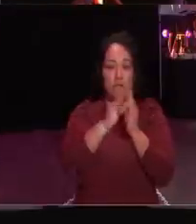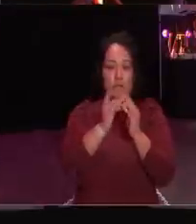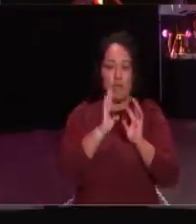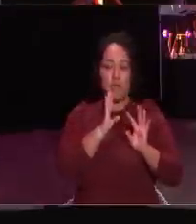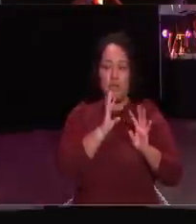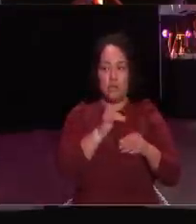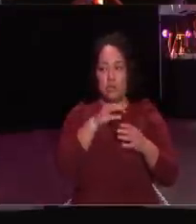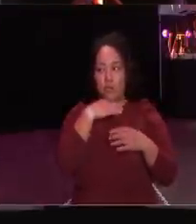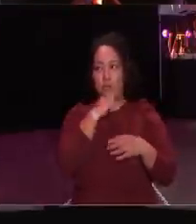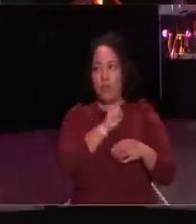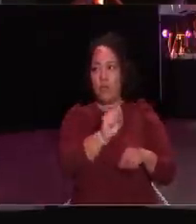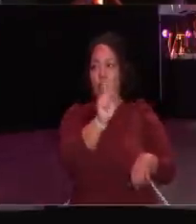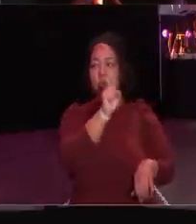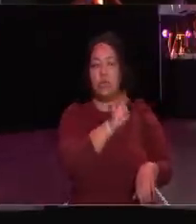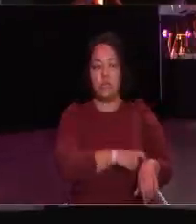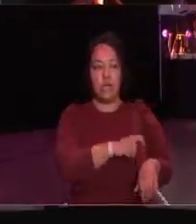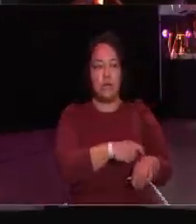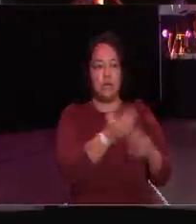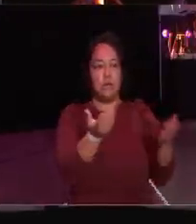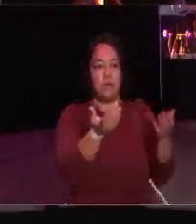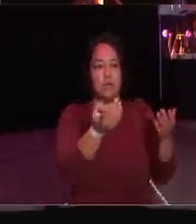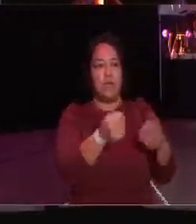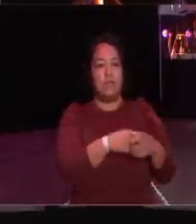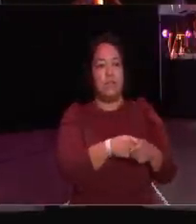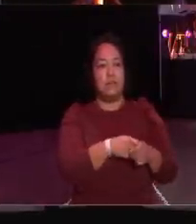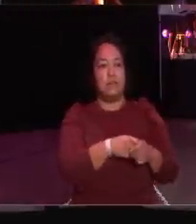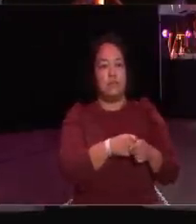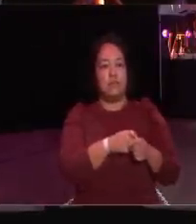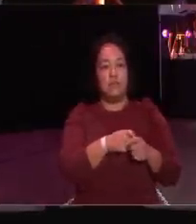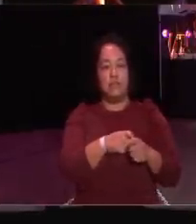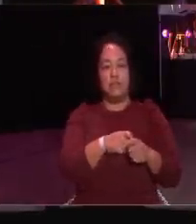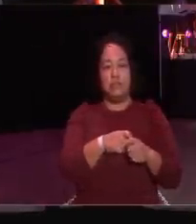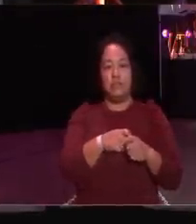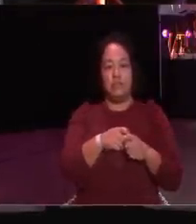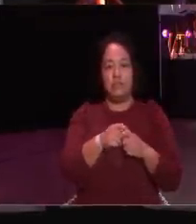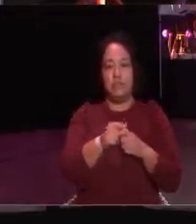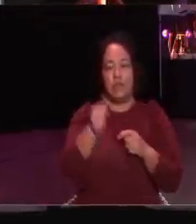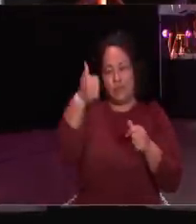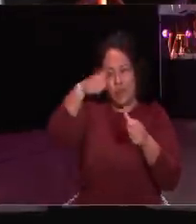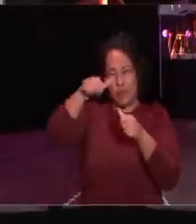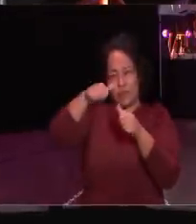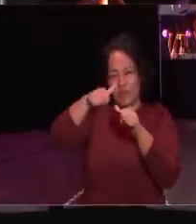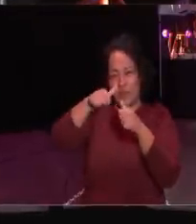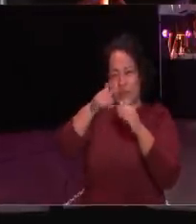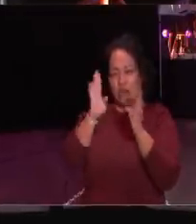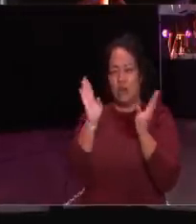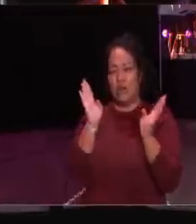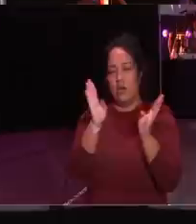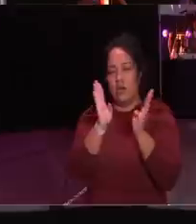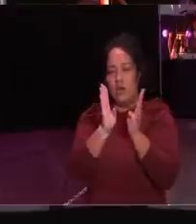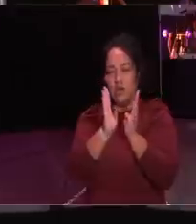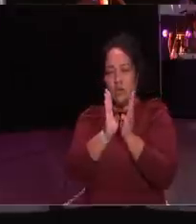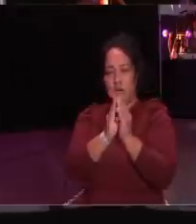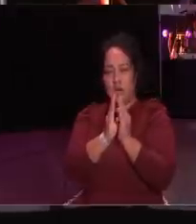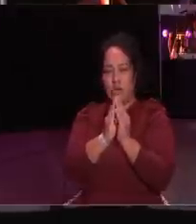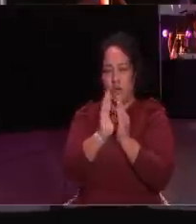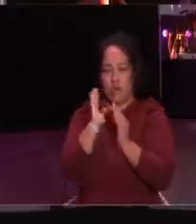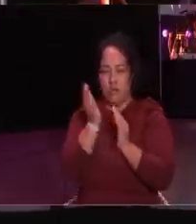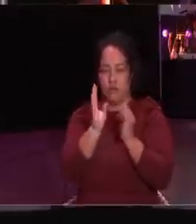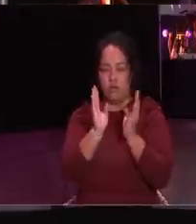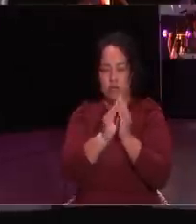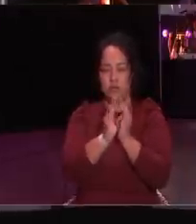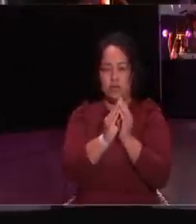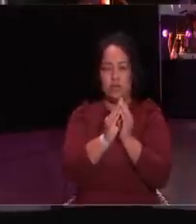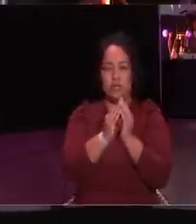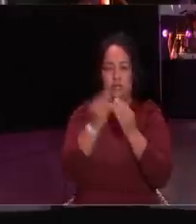timers here. Quiero hablarle a los la vieja ancianos, guardia, the old timers. La vieja guardia. Me recuerdo de nuestras convenciones. I remember our